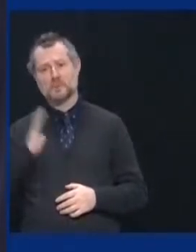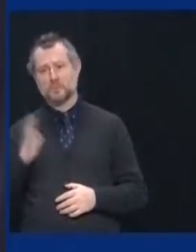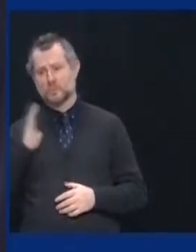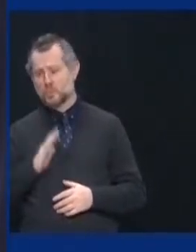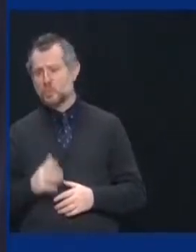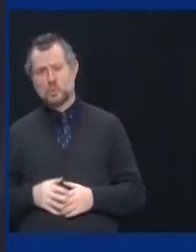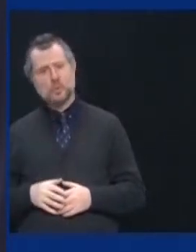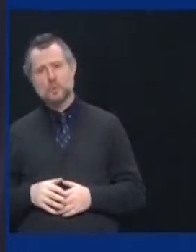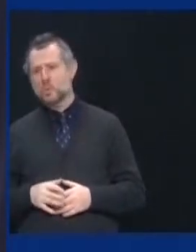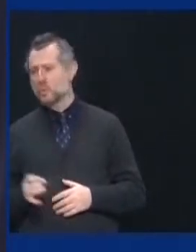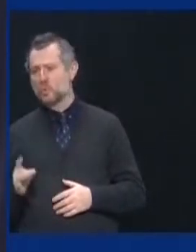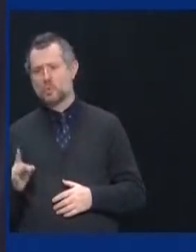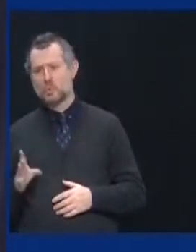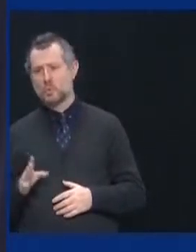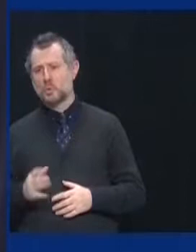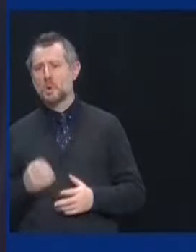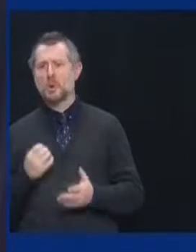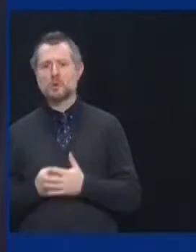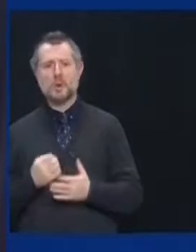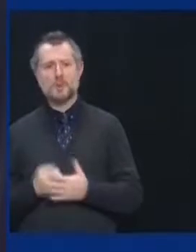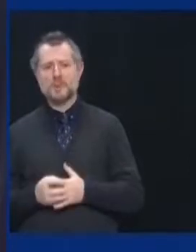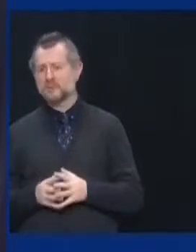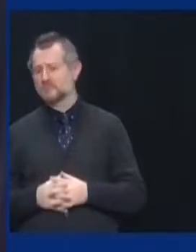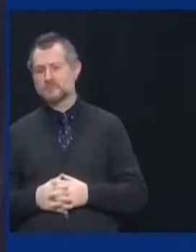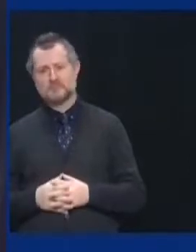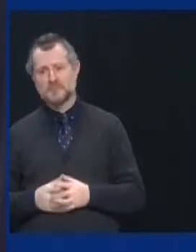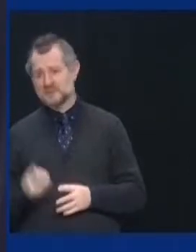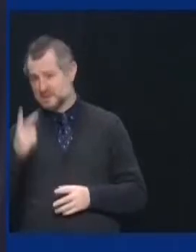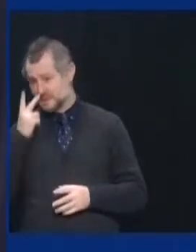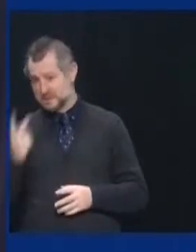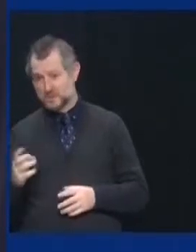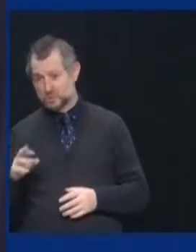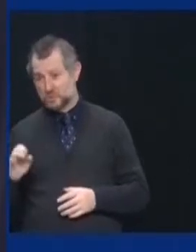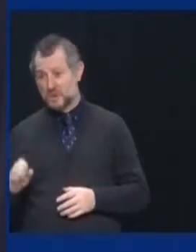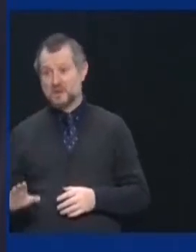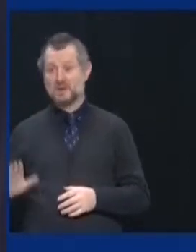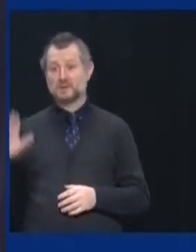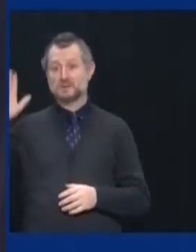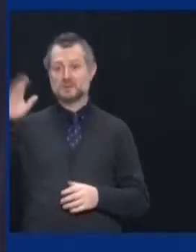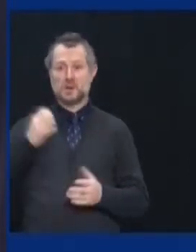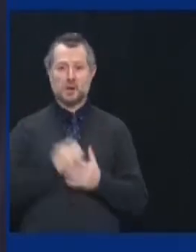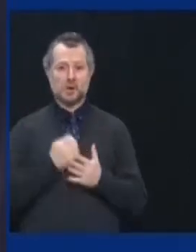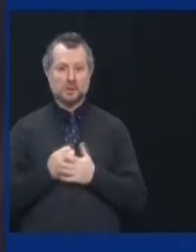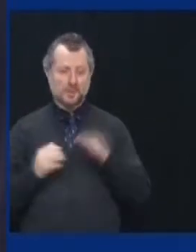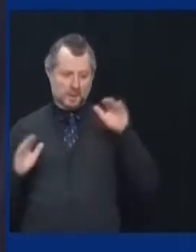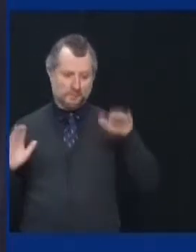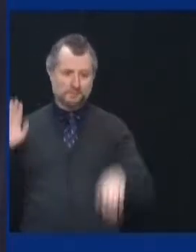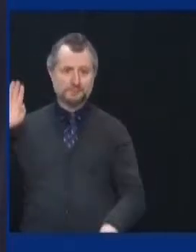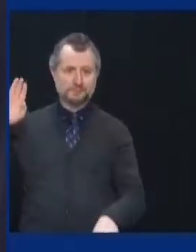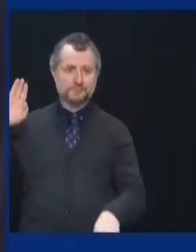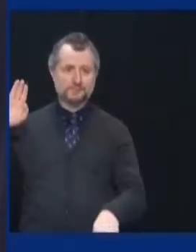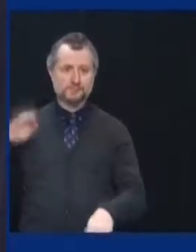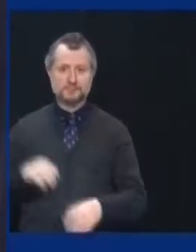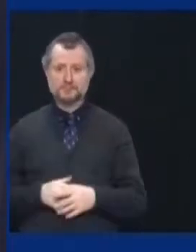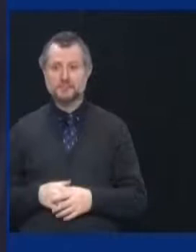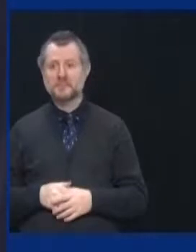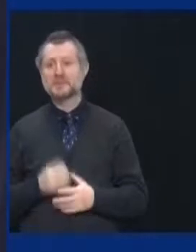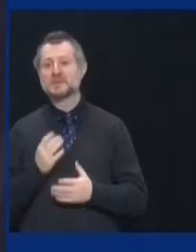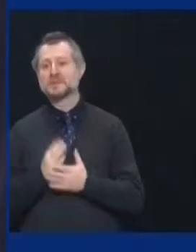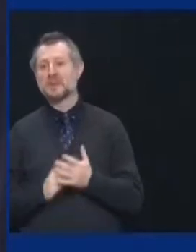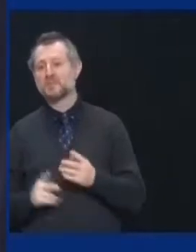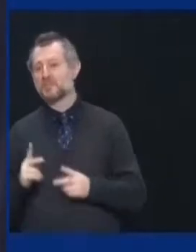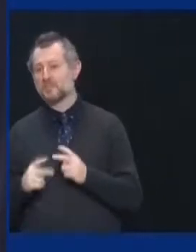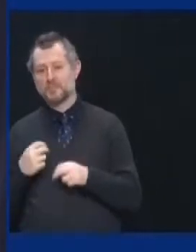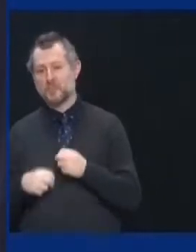the economy, there's a parallel. And we have some problems we can't figure out.